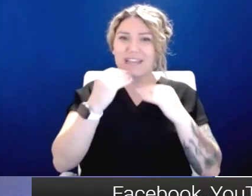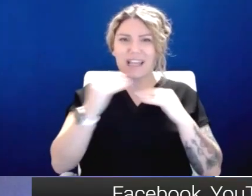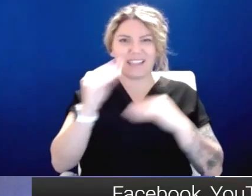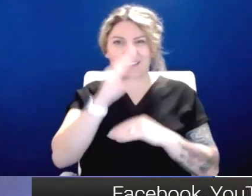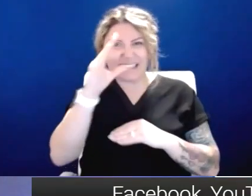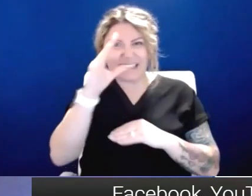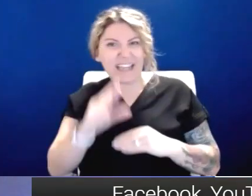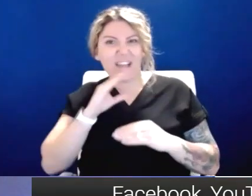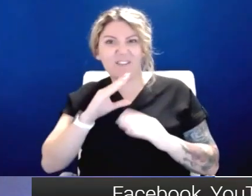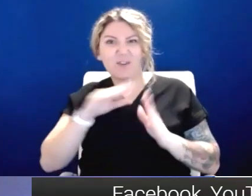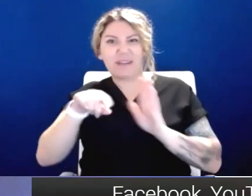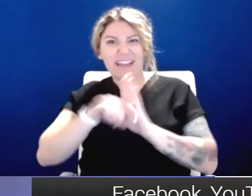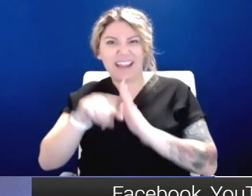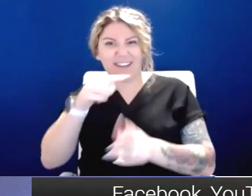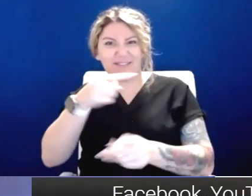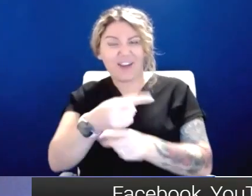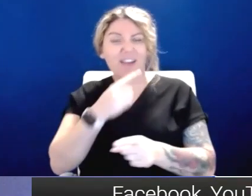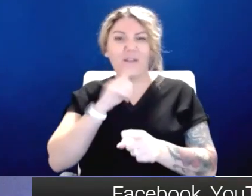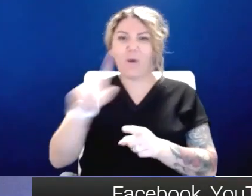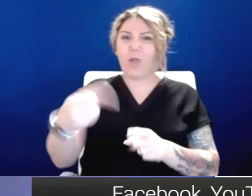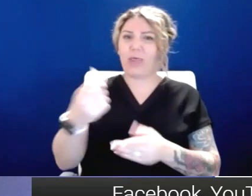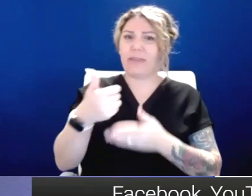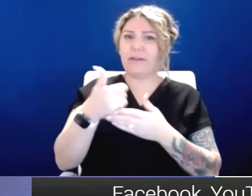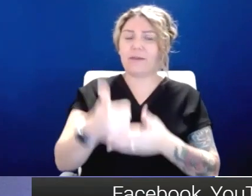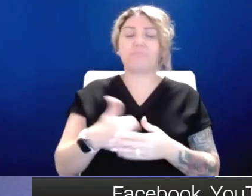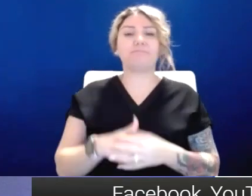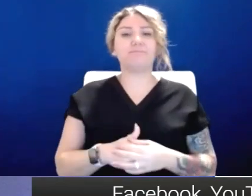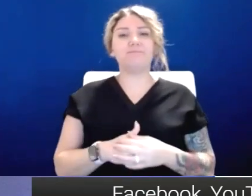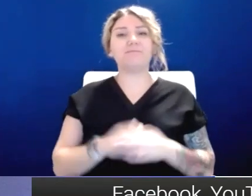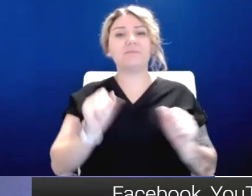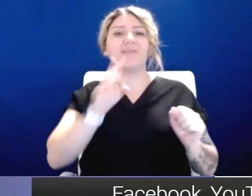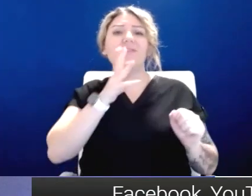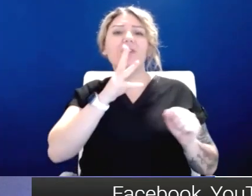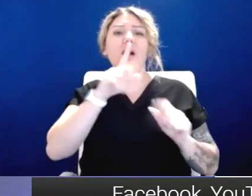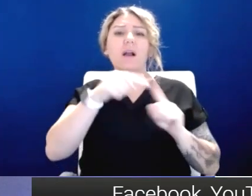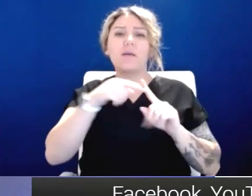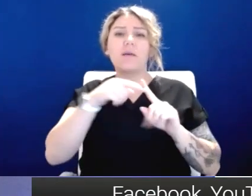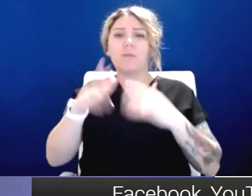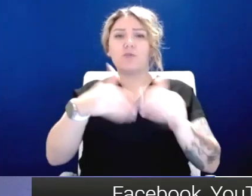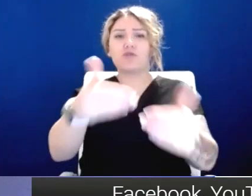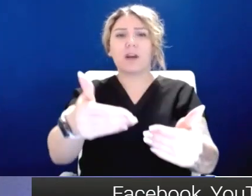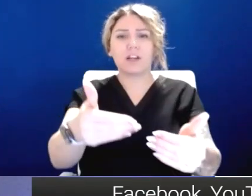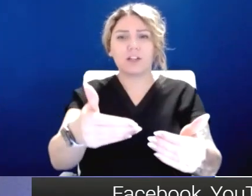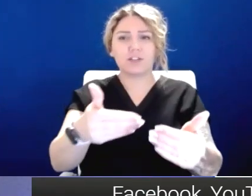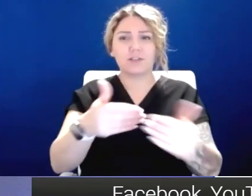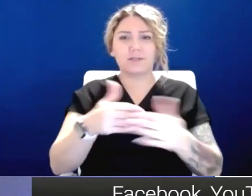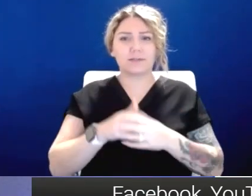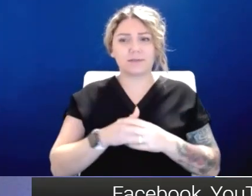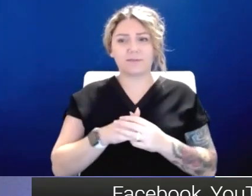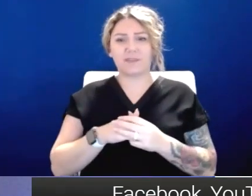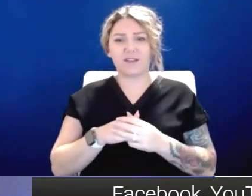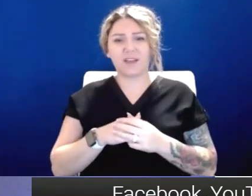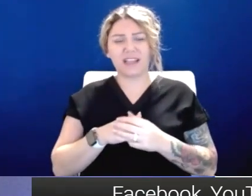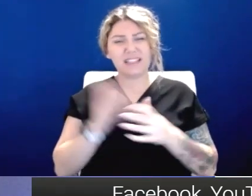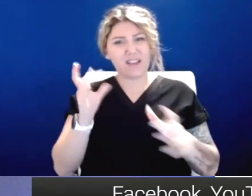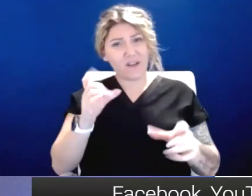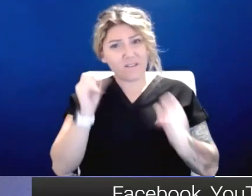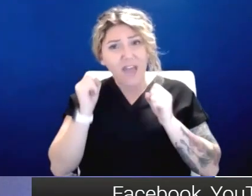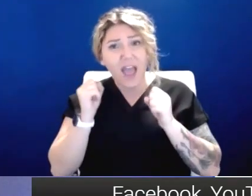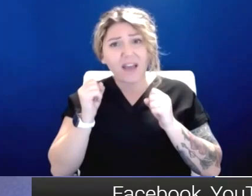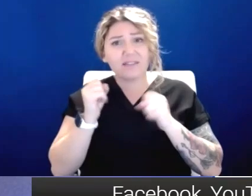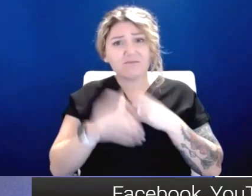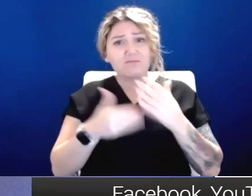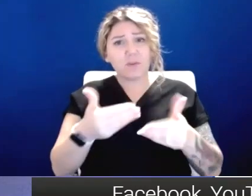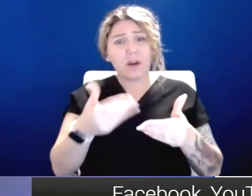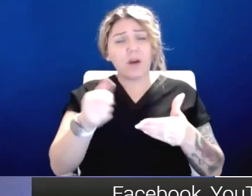correct. It can only help. So talk about the progression. Does everybody is it a fast progression, slow progression, and what